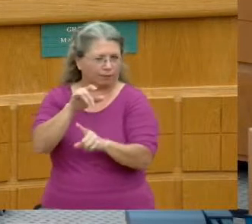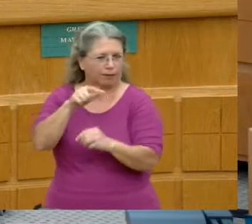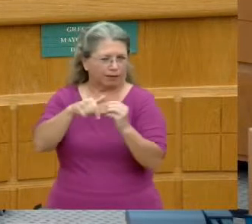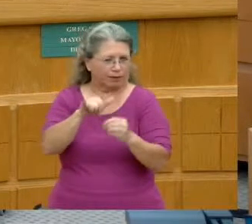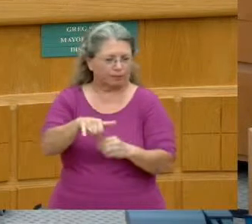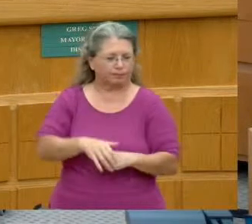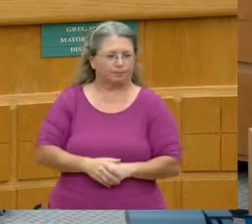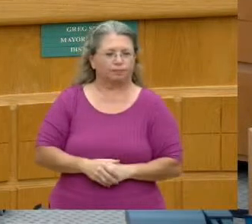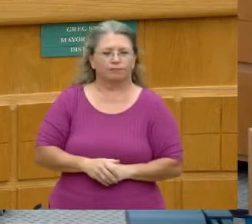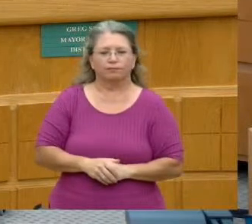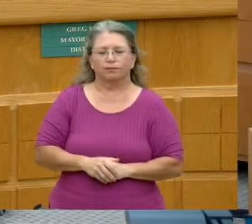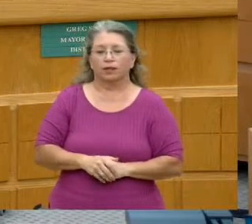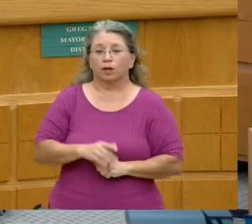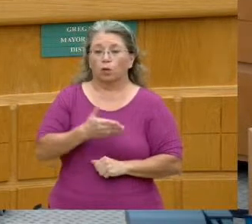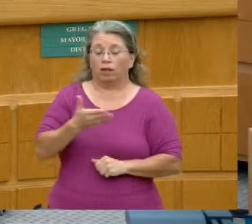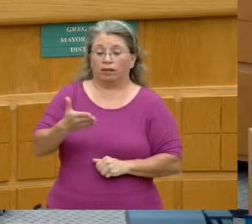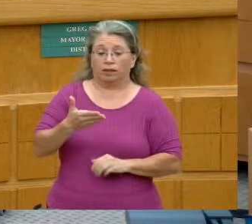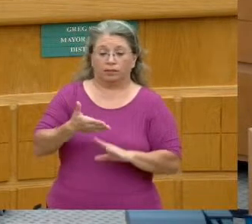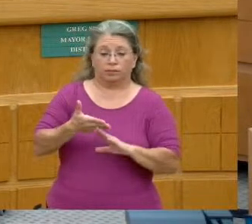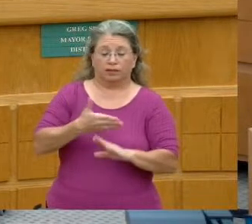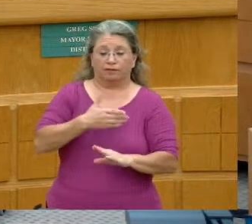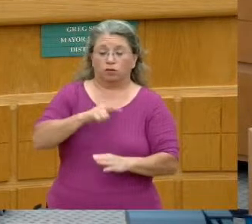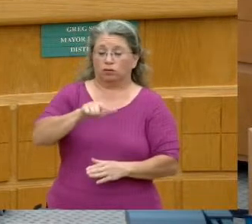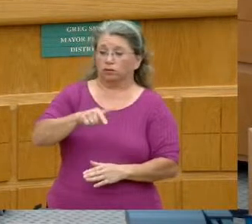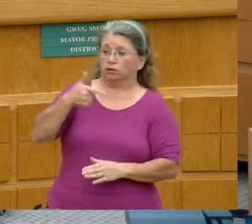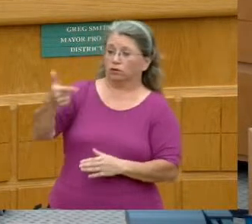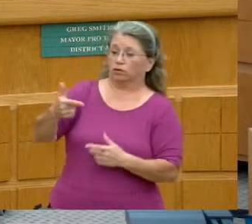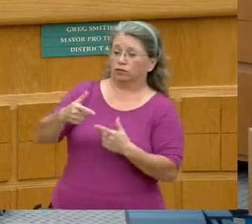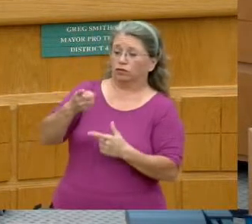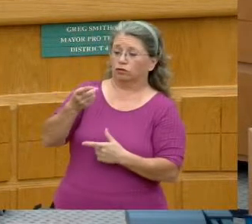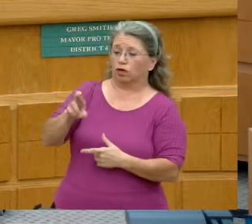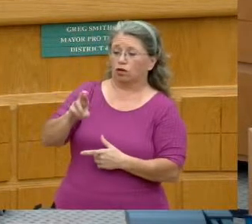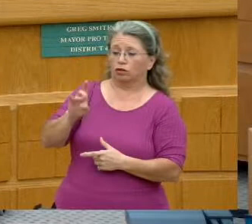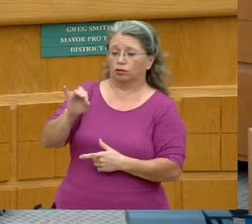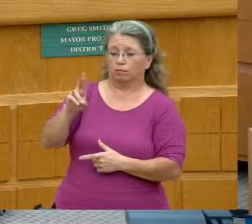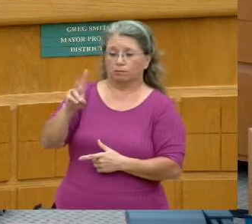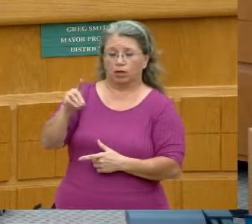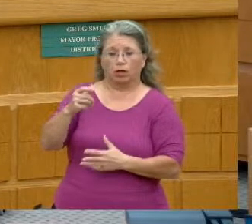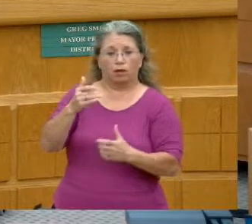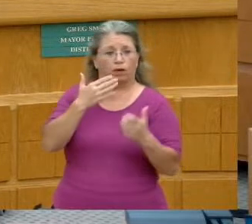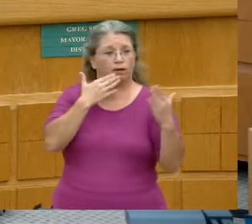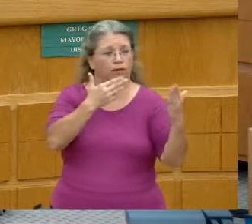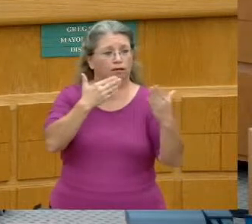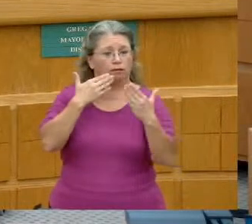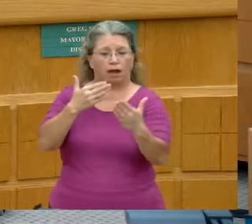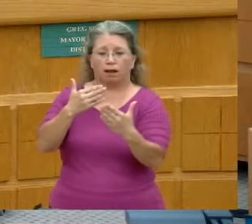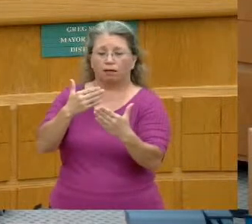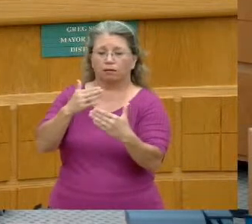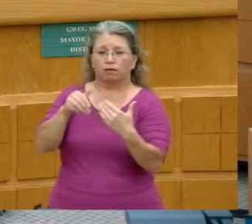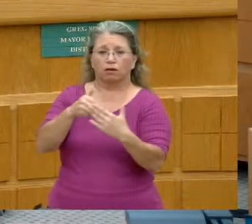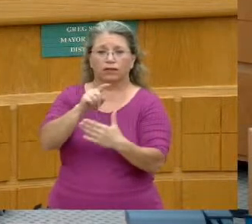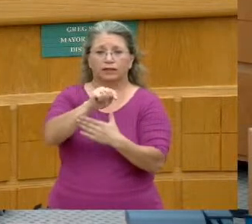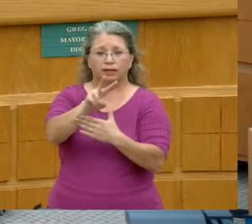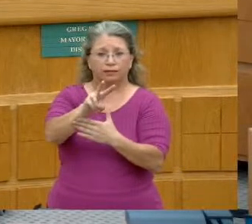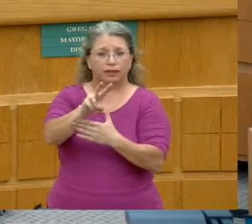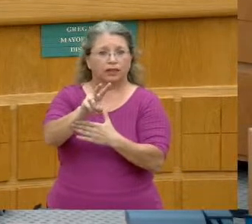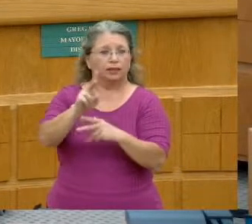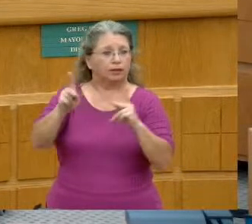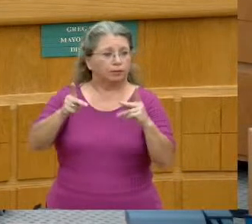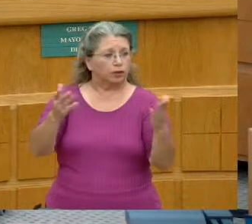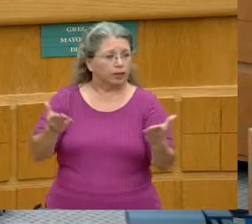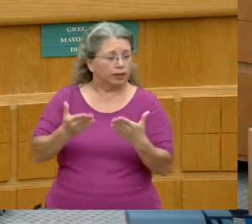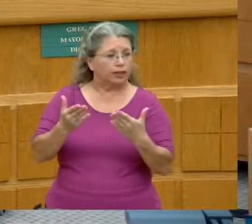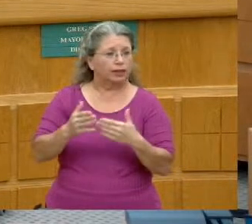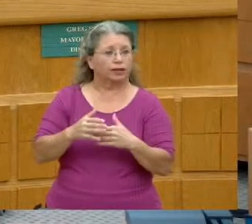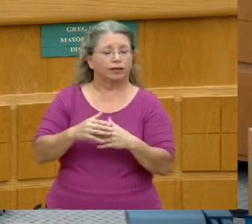thing I do want to do before I turn it over to Dr. Bird is thank all the broadcasts that have aired these briefings, both this